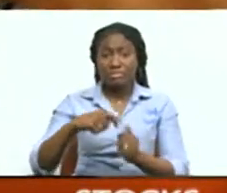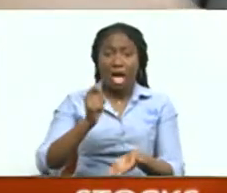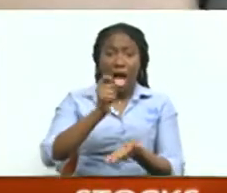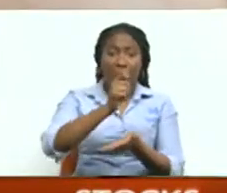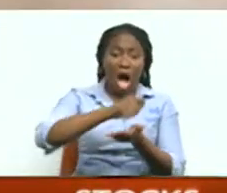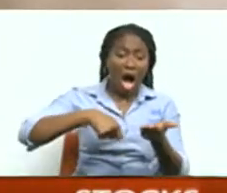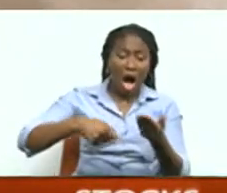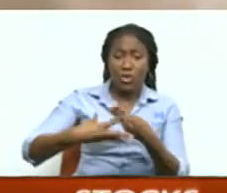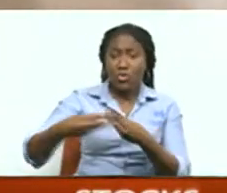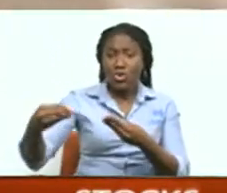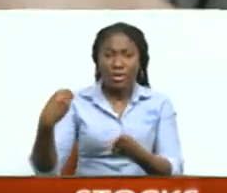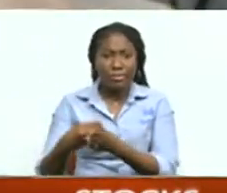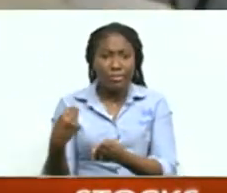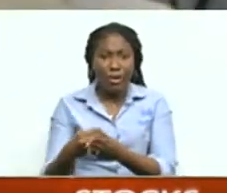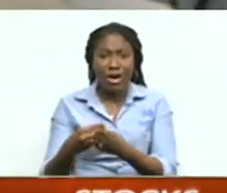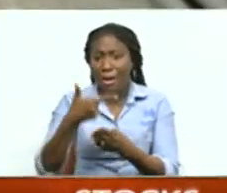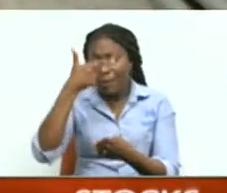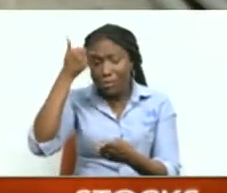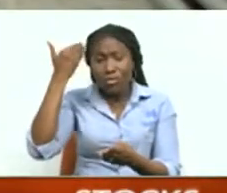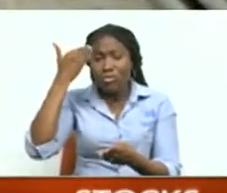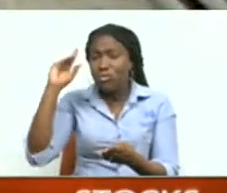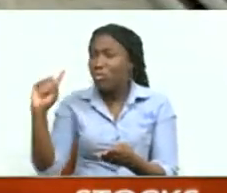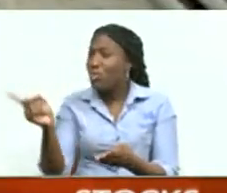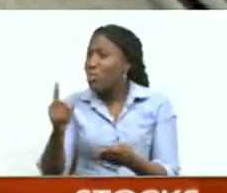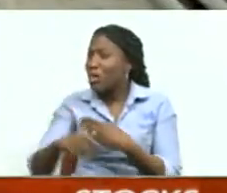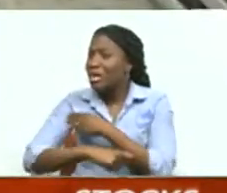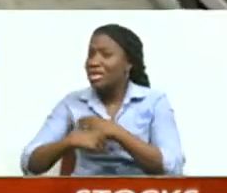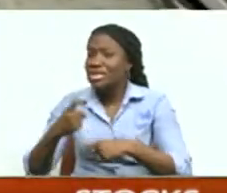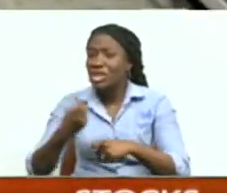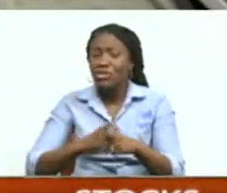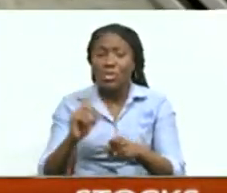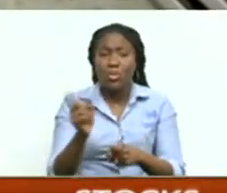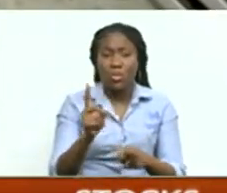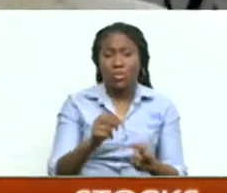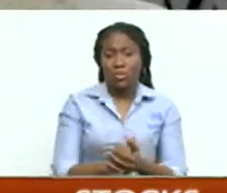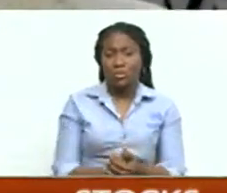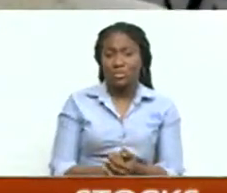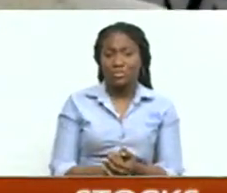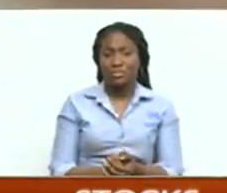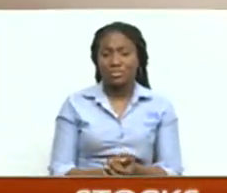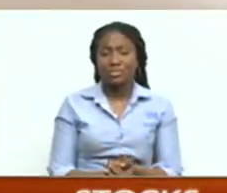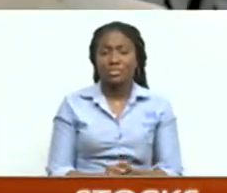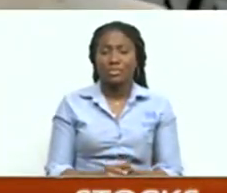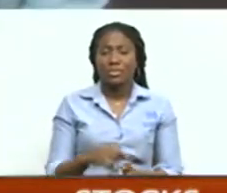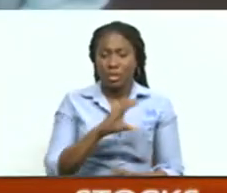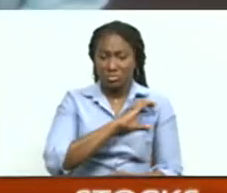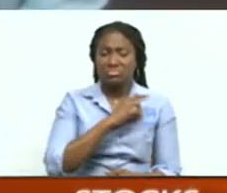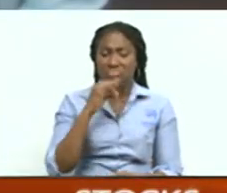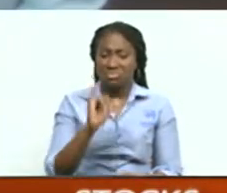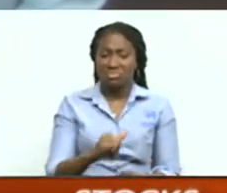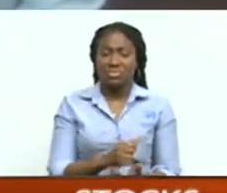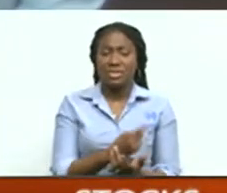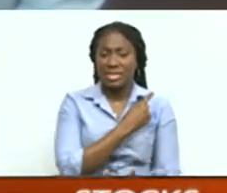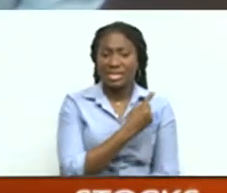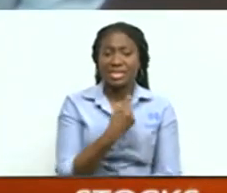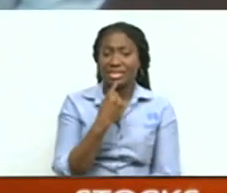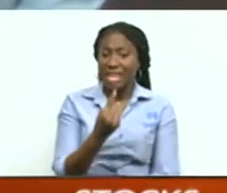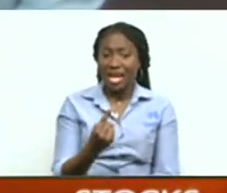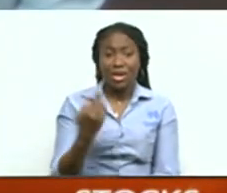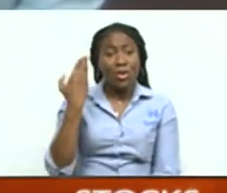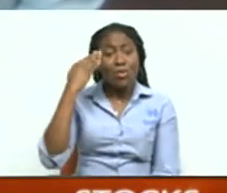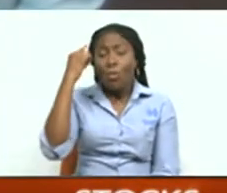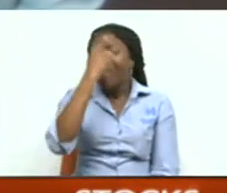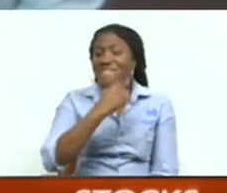of identifying perpetrators, according to Fraud Squad Senior Superintendent Arlett Groom. We have no face to